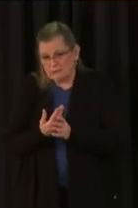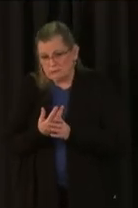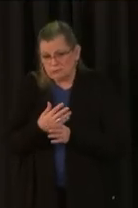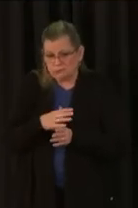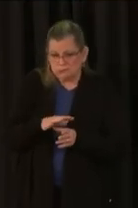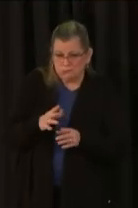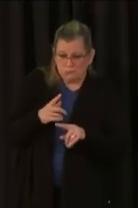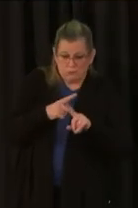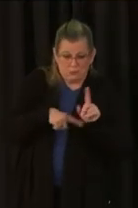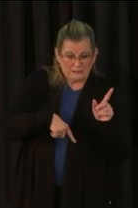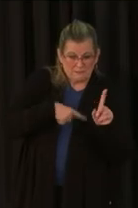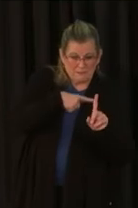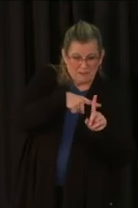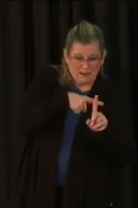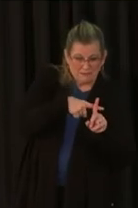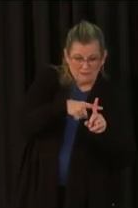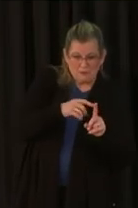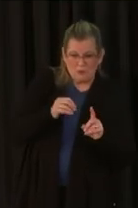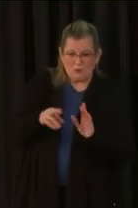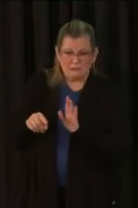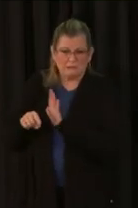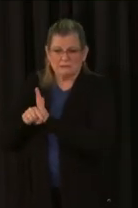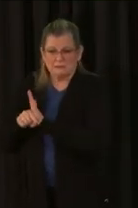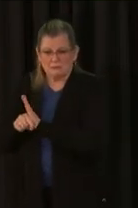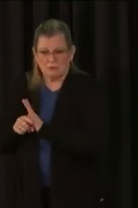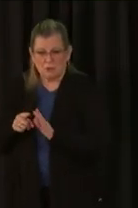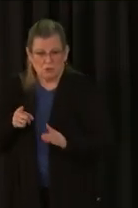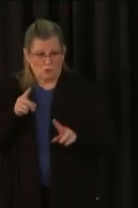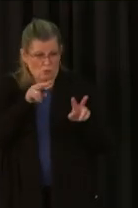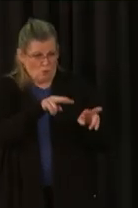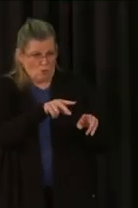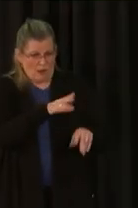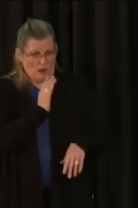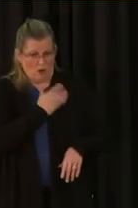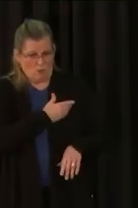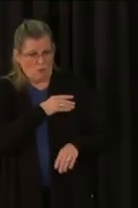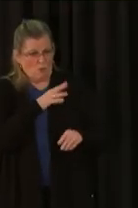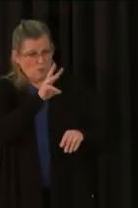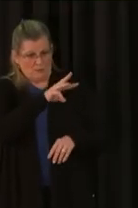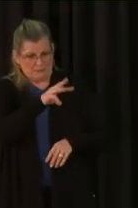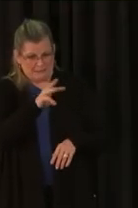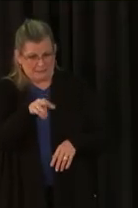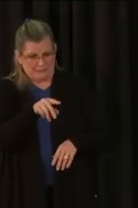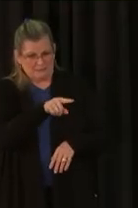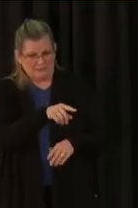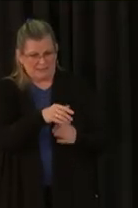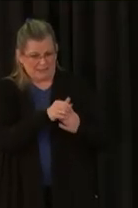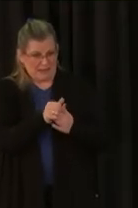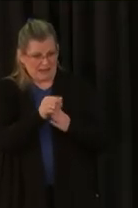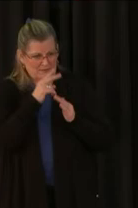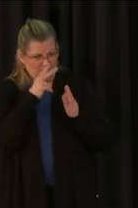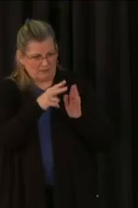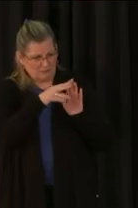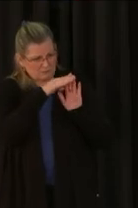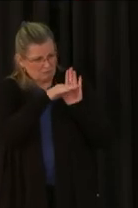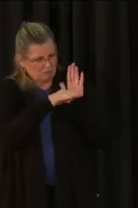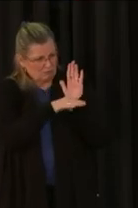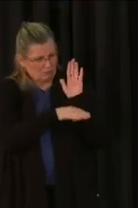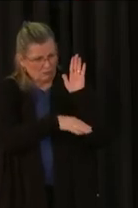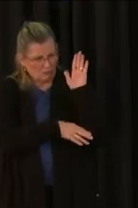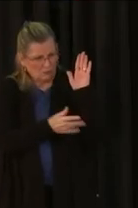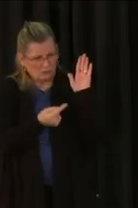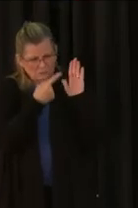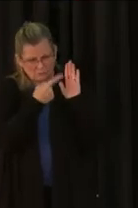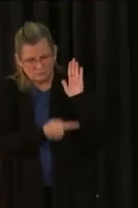coronavirus.dc.gov/data. We see that rising as well. And so we're still in that response phase. But we're also, we call this